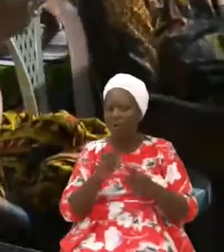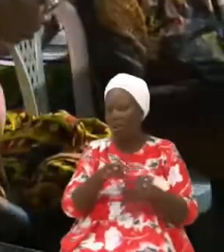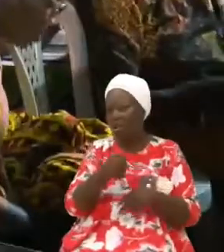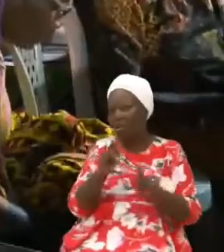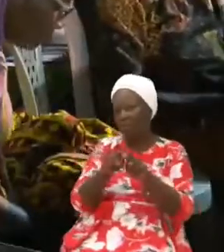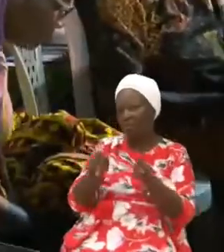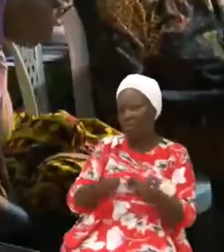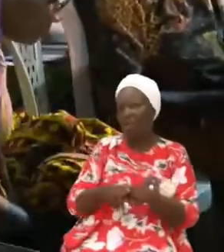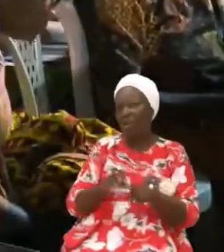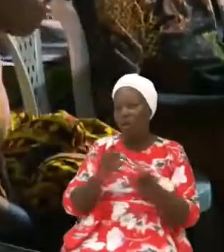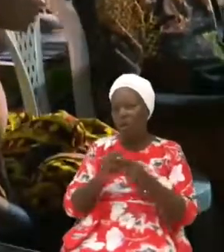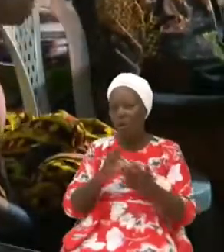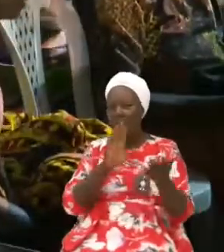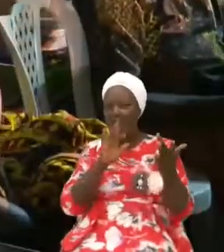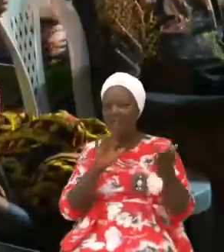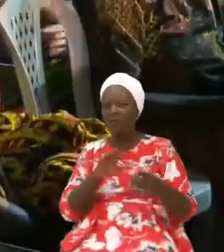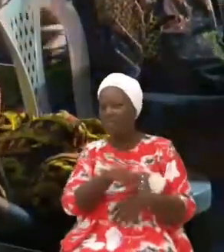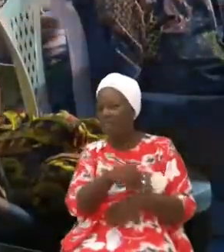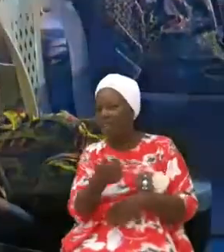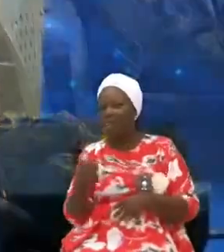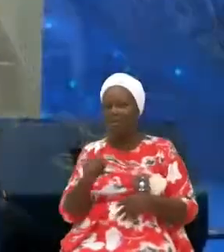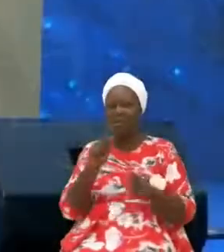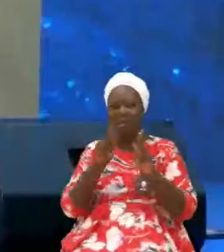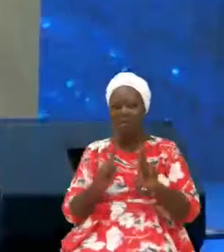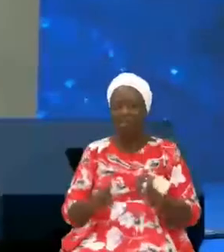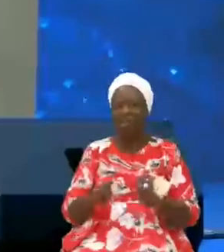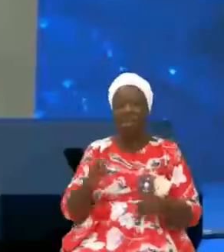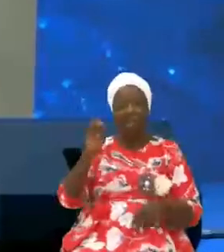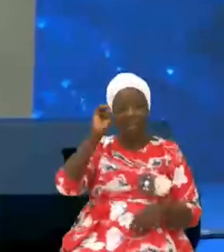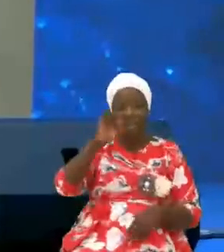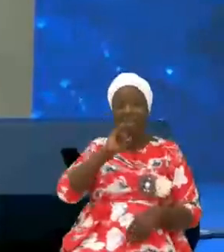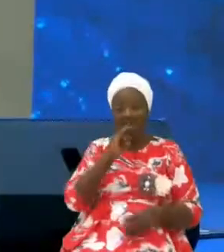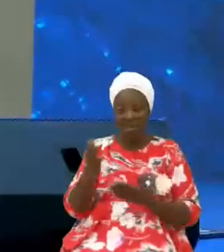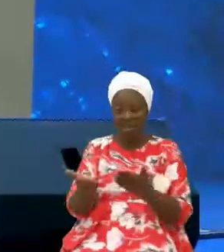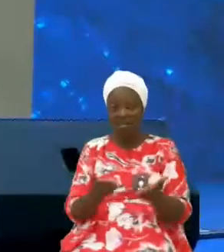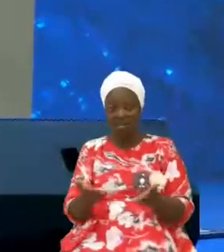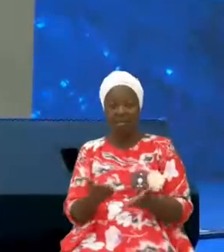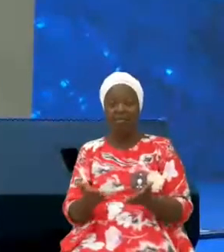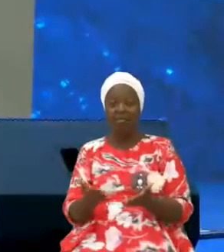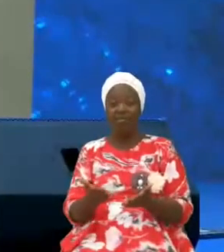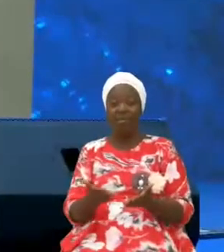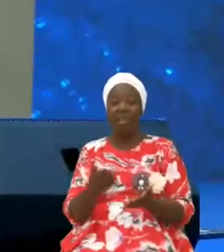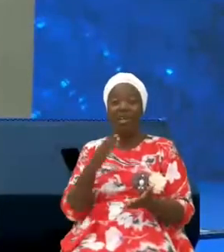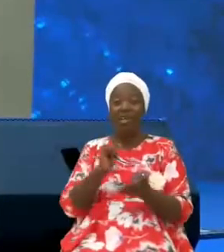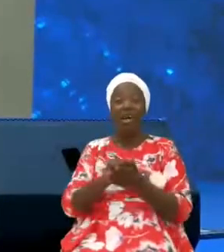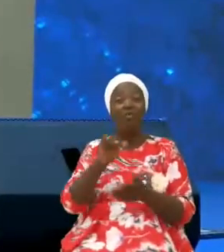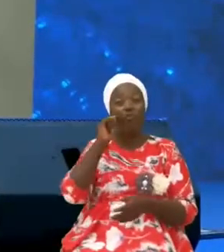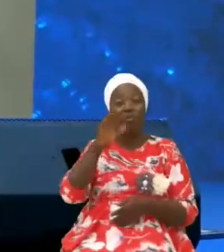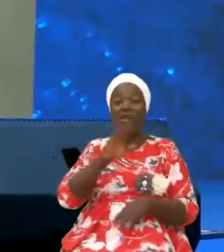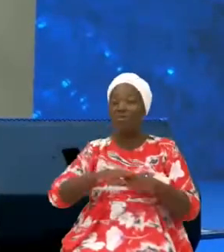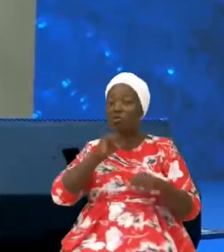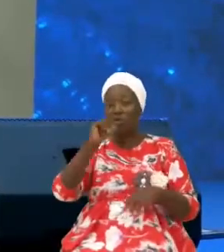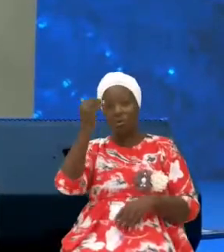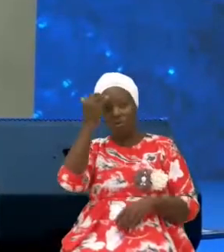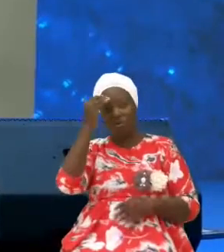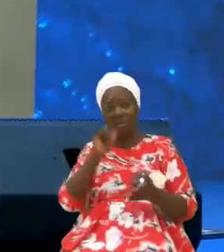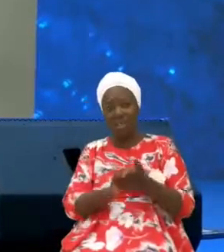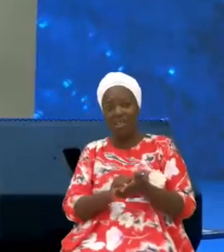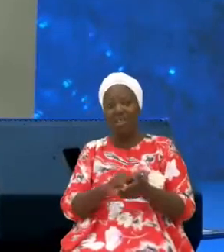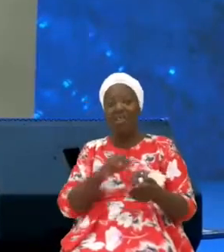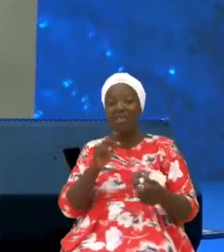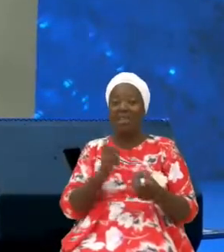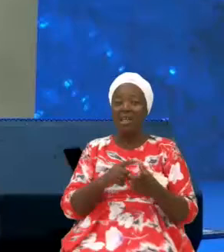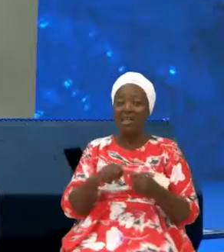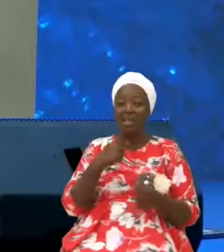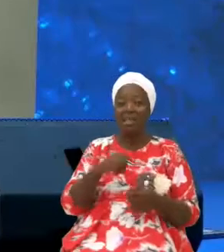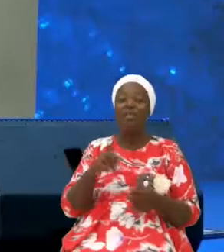other place. Don't look for any other day. He is right here. The woman did not know that.